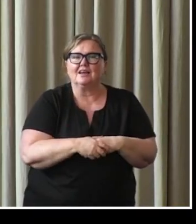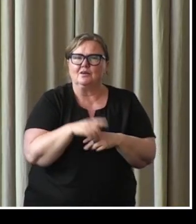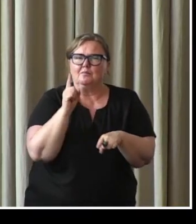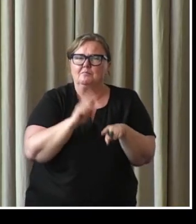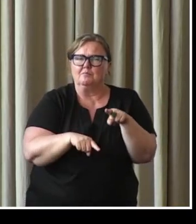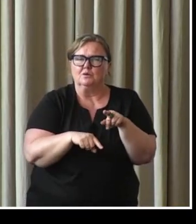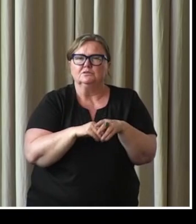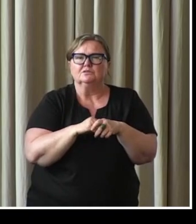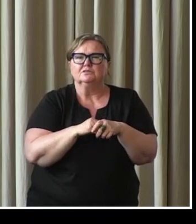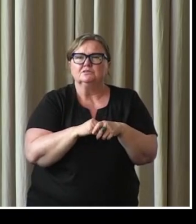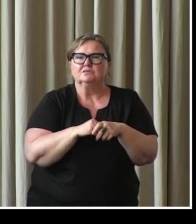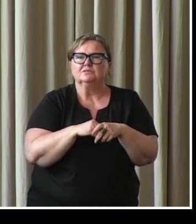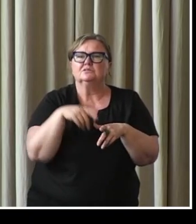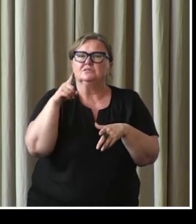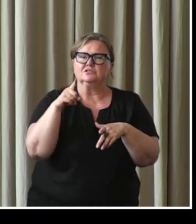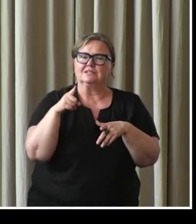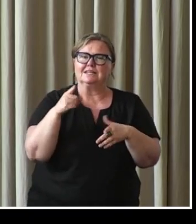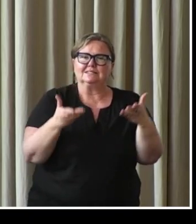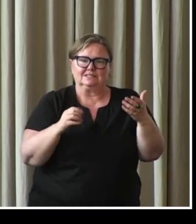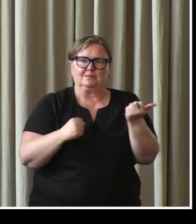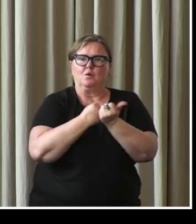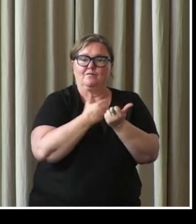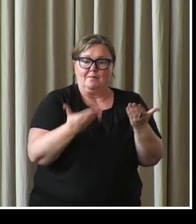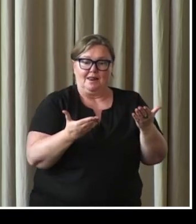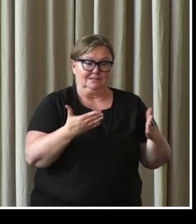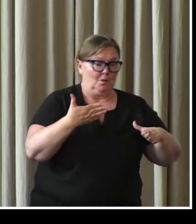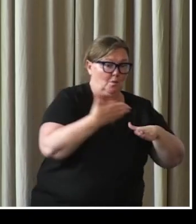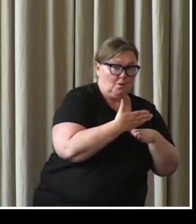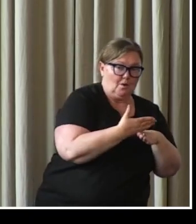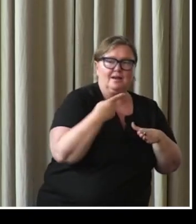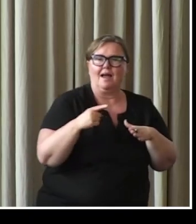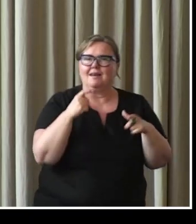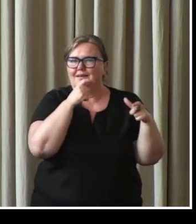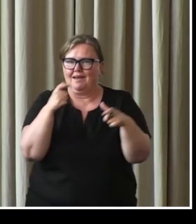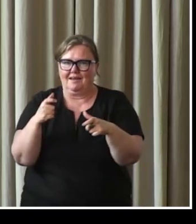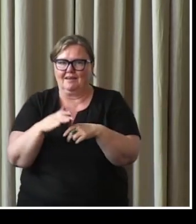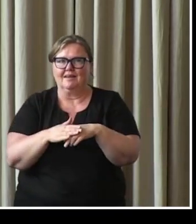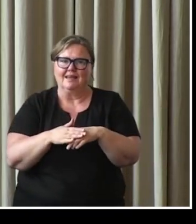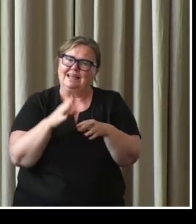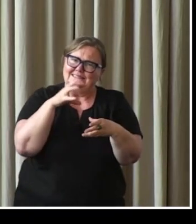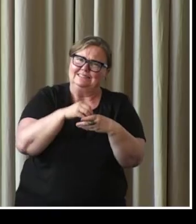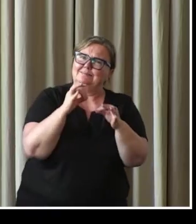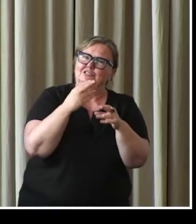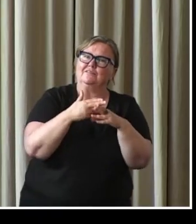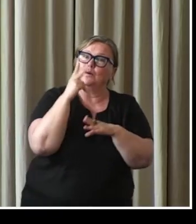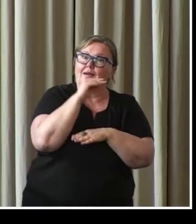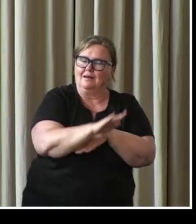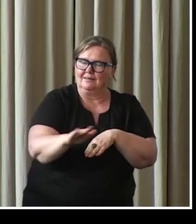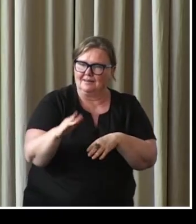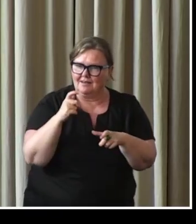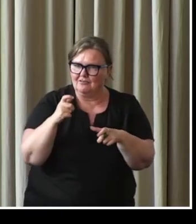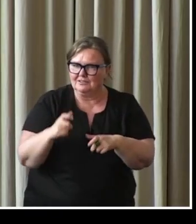most commonly was greater support for balancing work and caregiving, including for young carers.